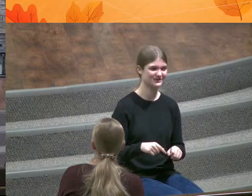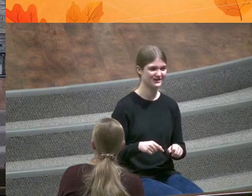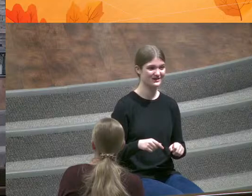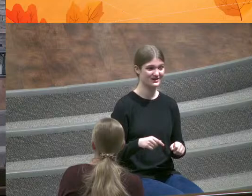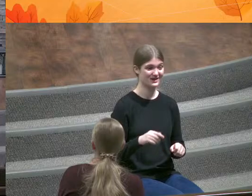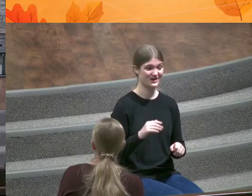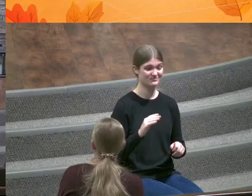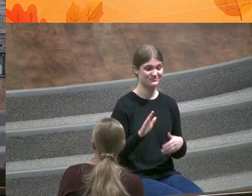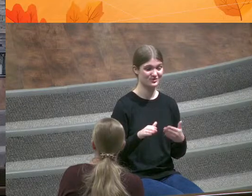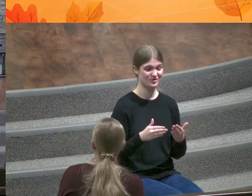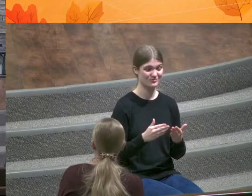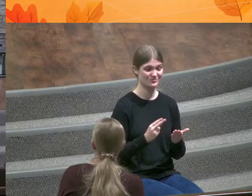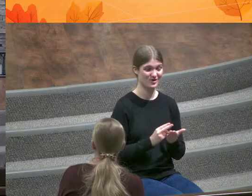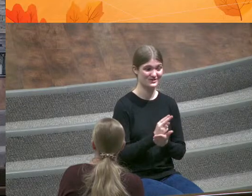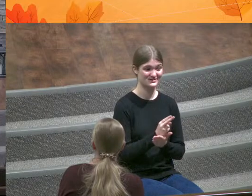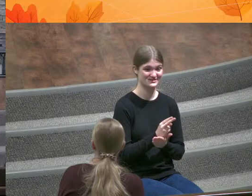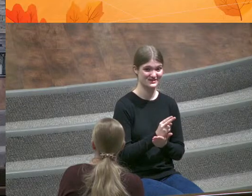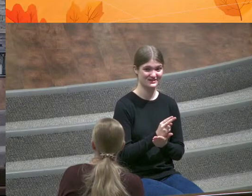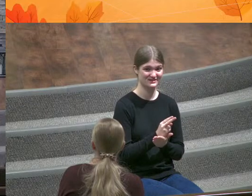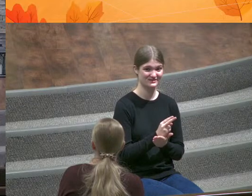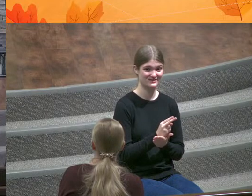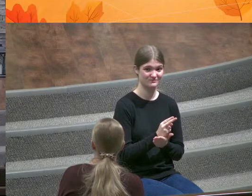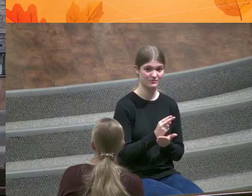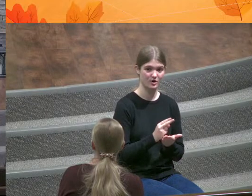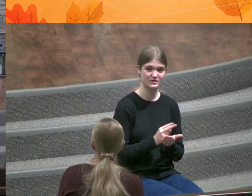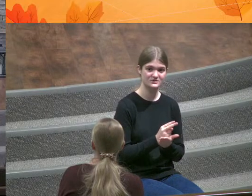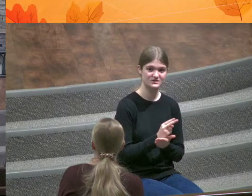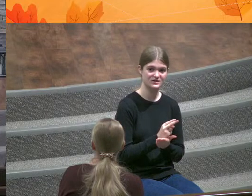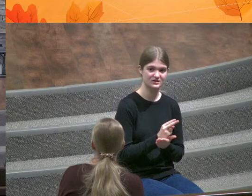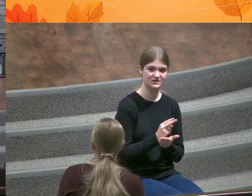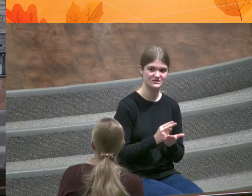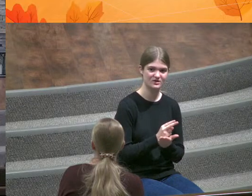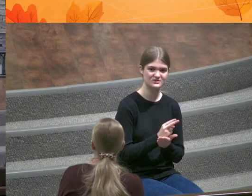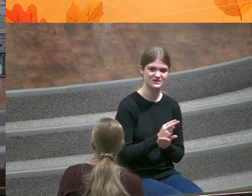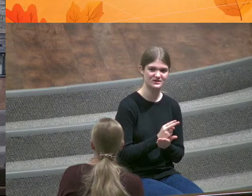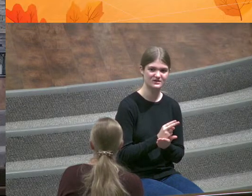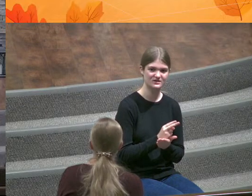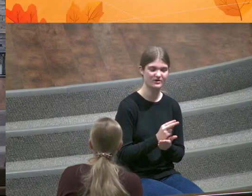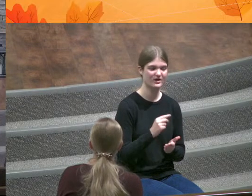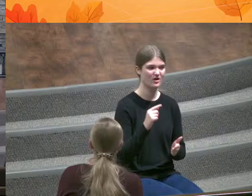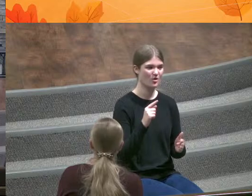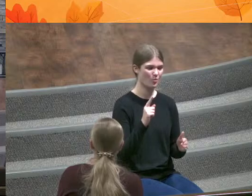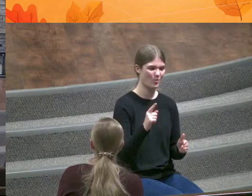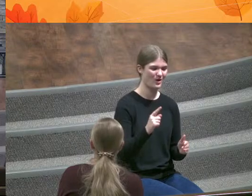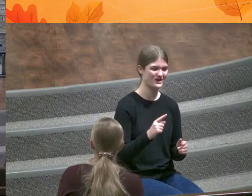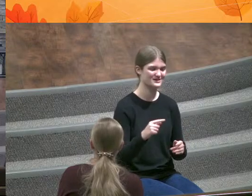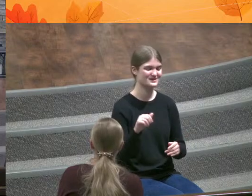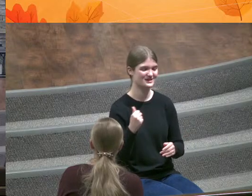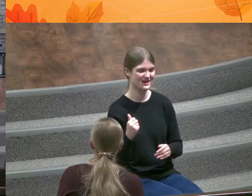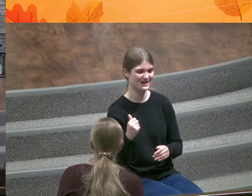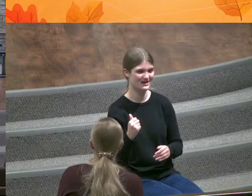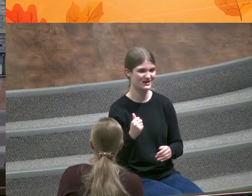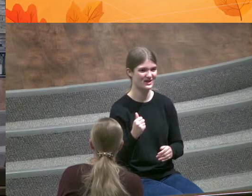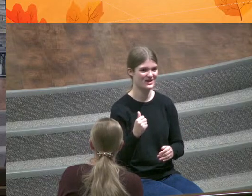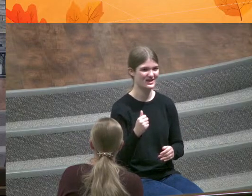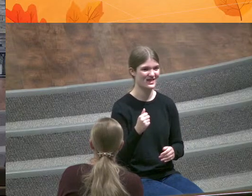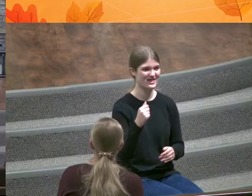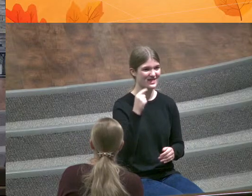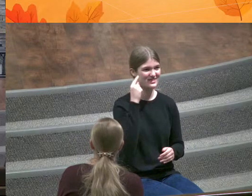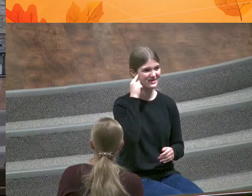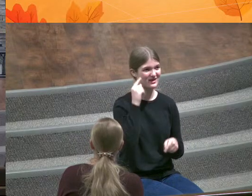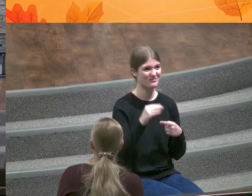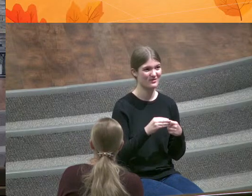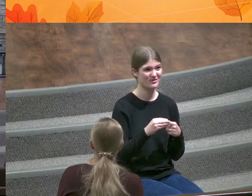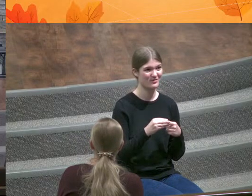In all honesty, on a scale of 1 to 10, you just rate yourself honestly, before the God who already